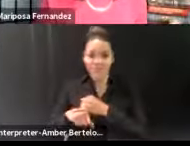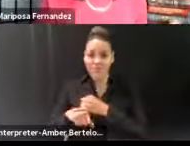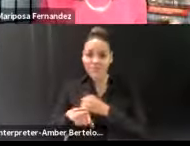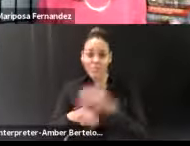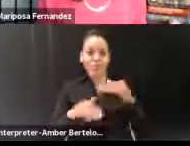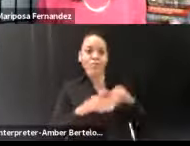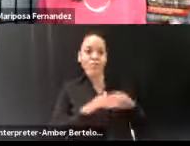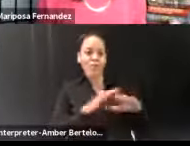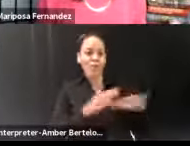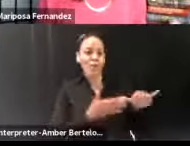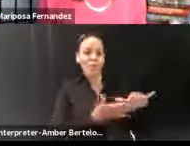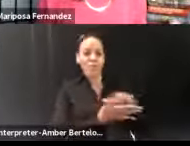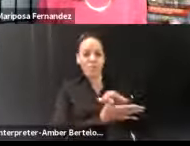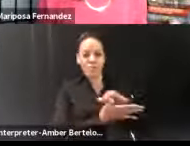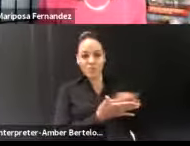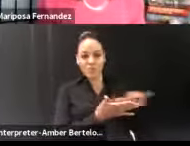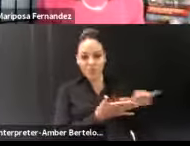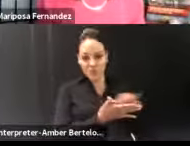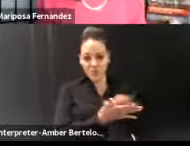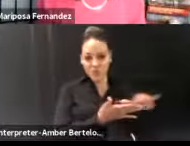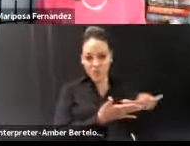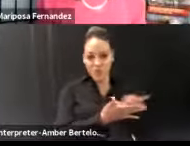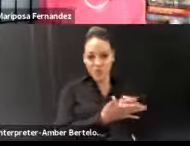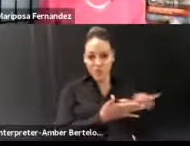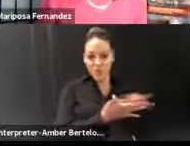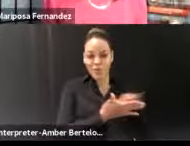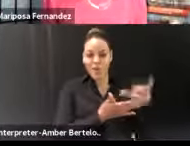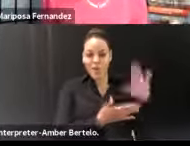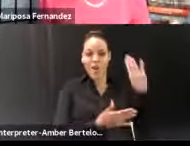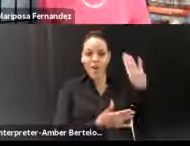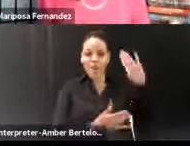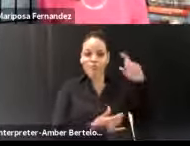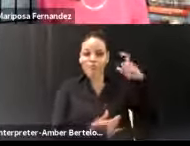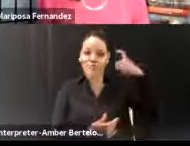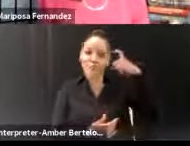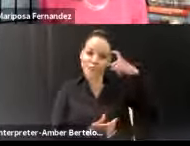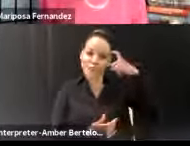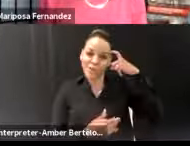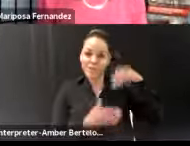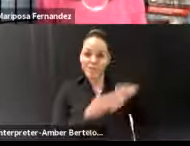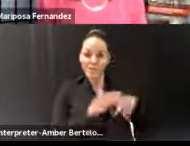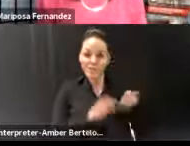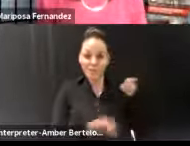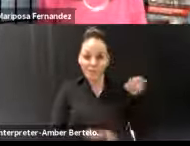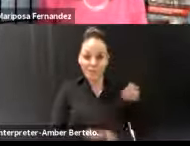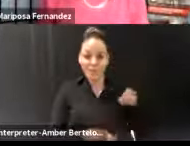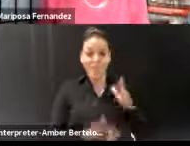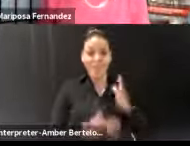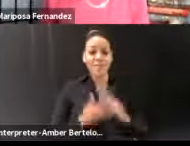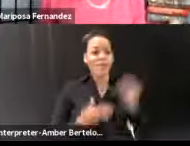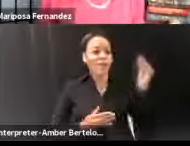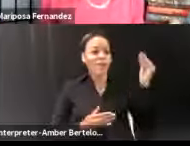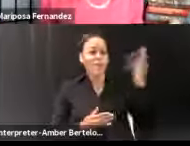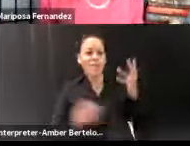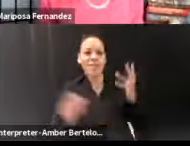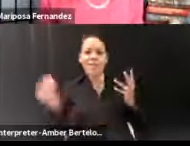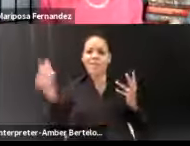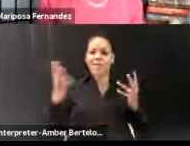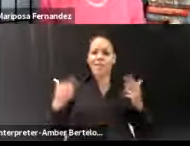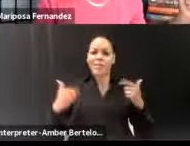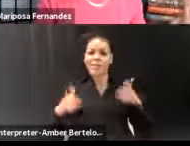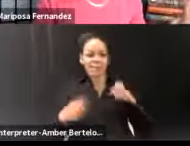I was born on the mainland north of Spanish Harlem, because I was born in the Bronx. Some people think that I'm not bona fide because